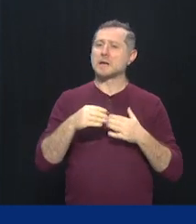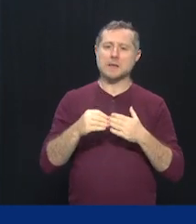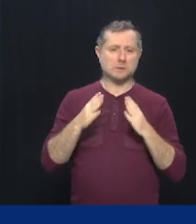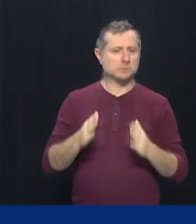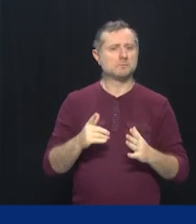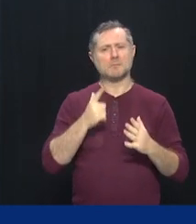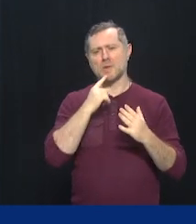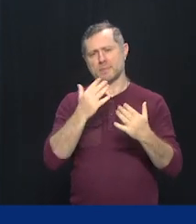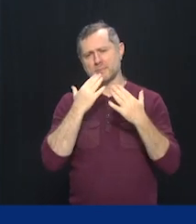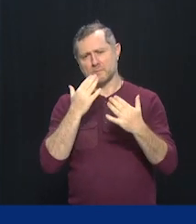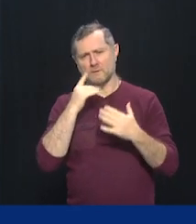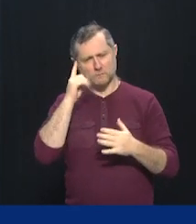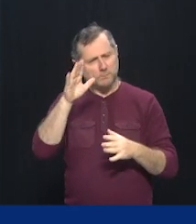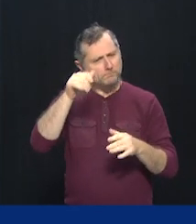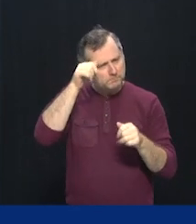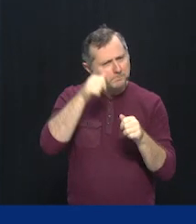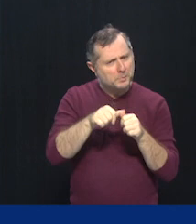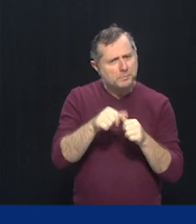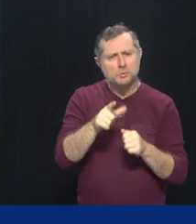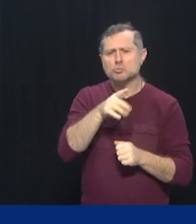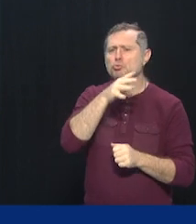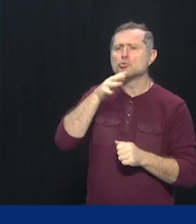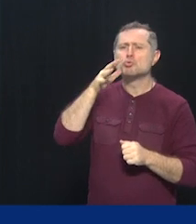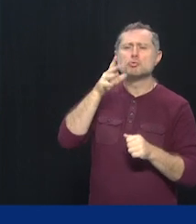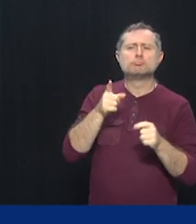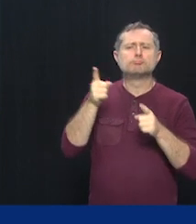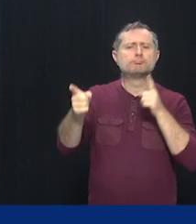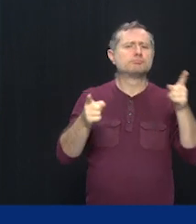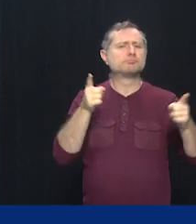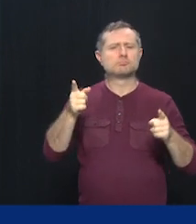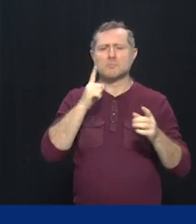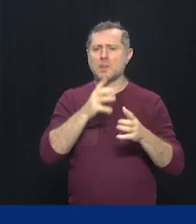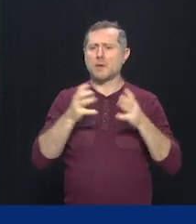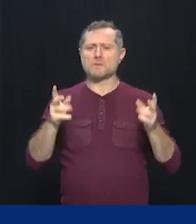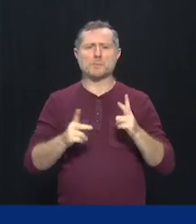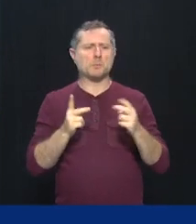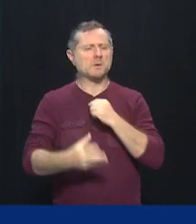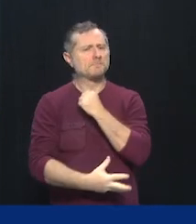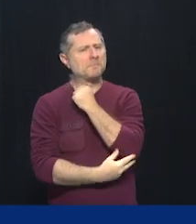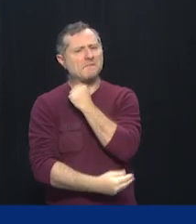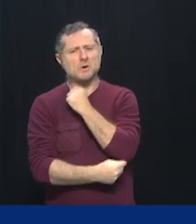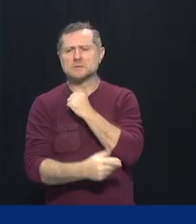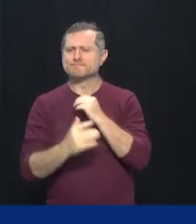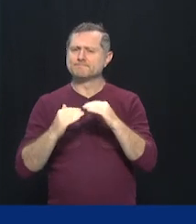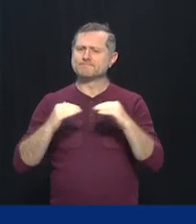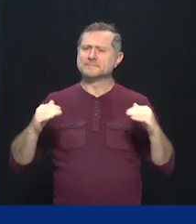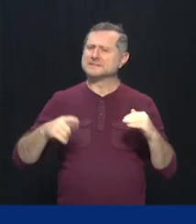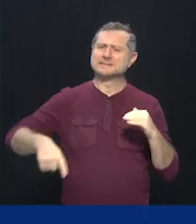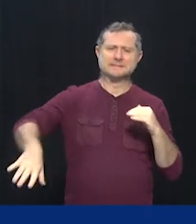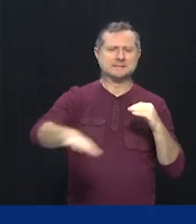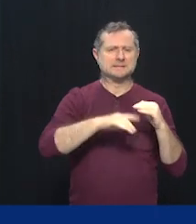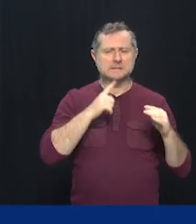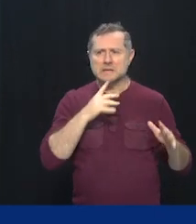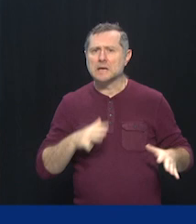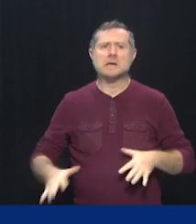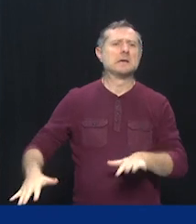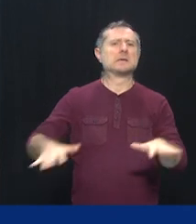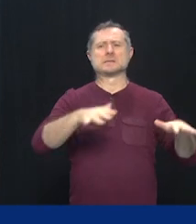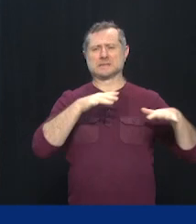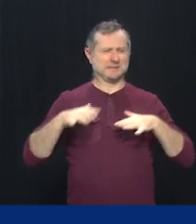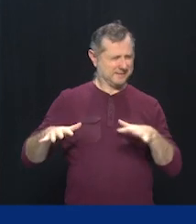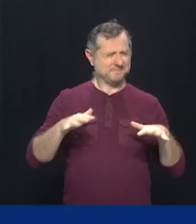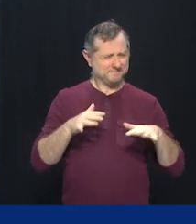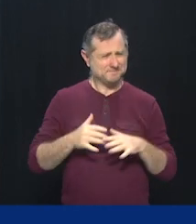most rural areas. And there's a lot of poverty, a lot of anxiety in these areas, and I want to thank you. And I know Jack Searles could not attend, but he was part of this. And